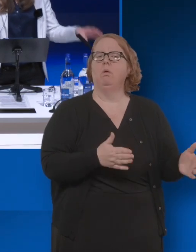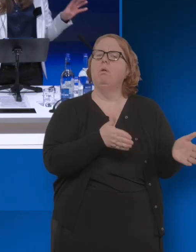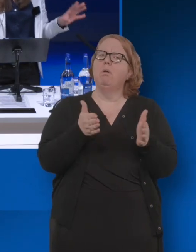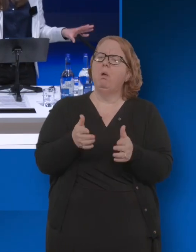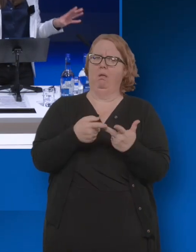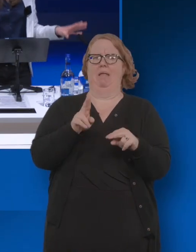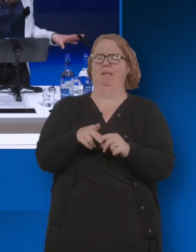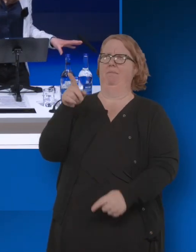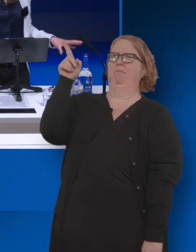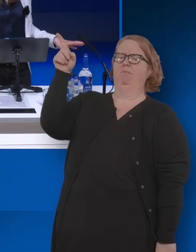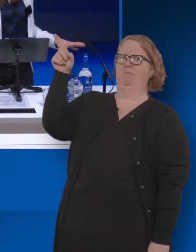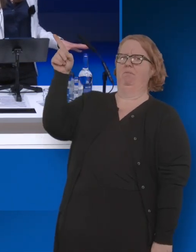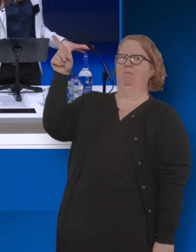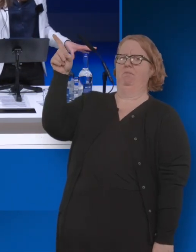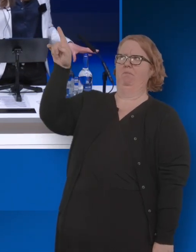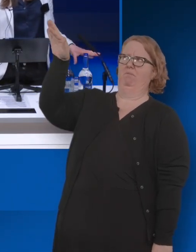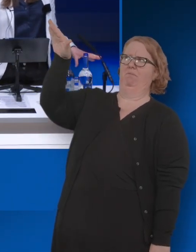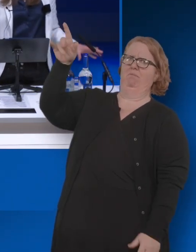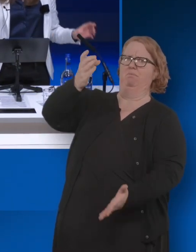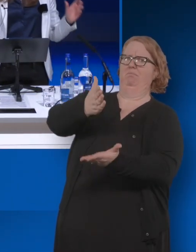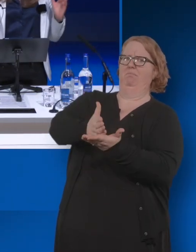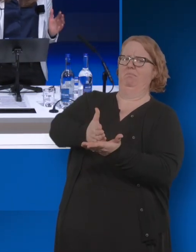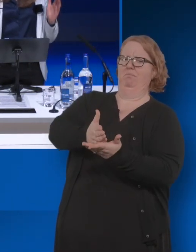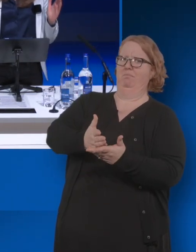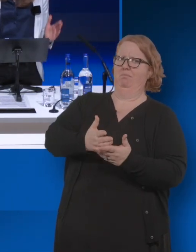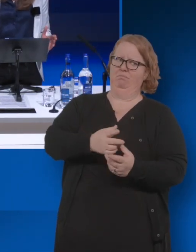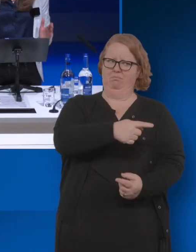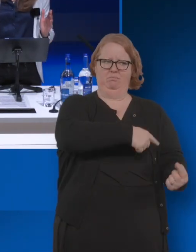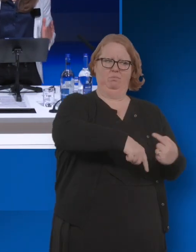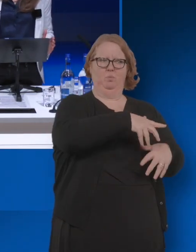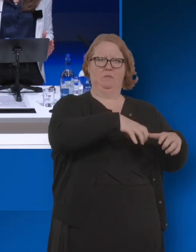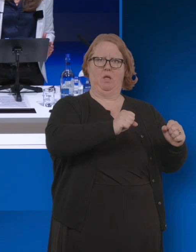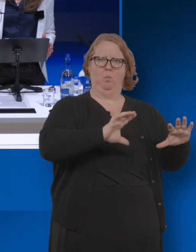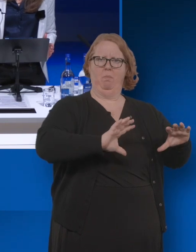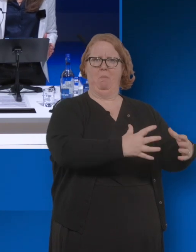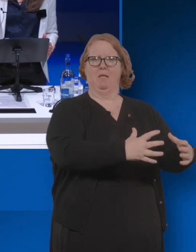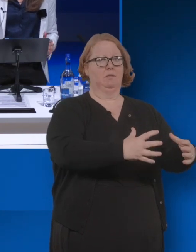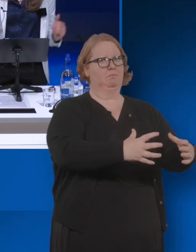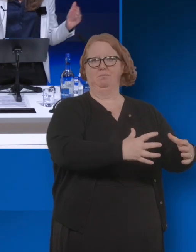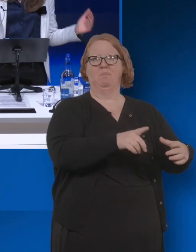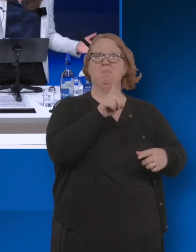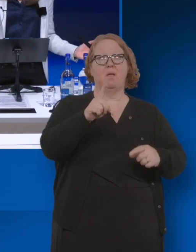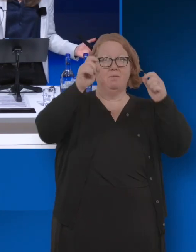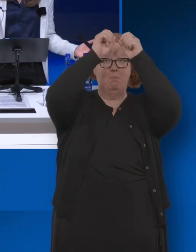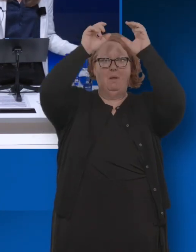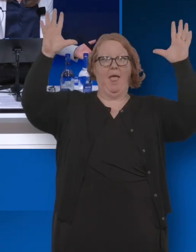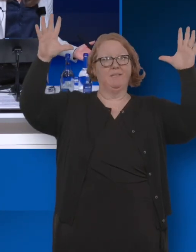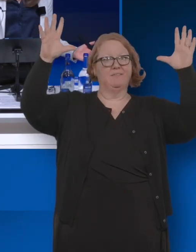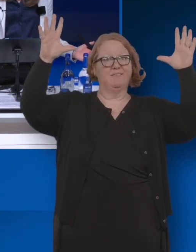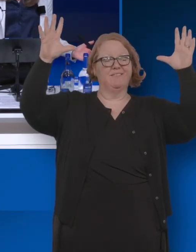And yet, if God exists, then we didn't actually start with matter, but with